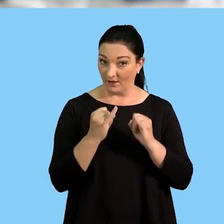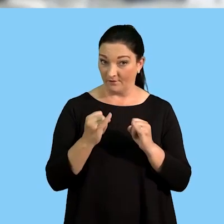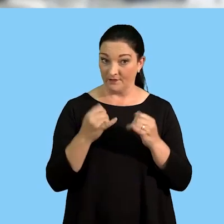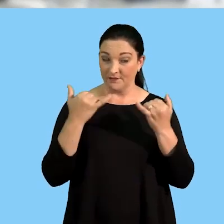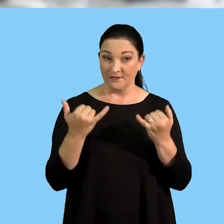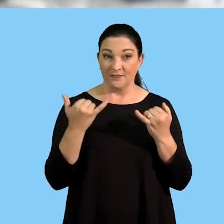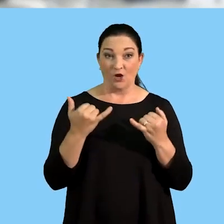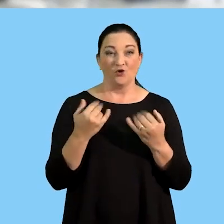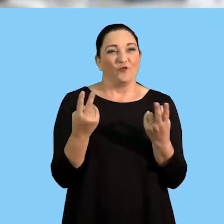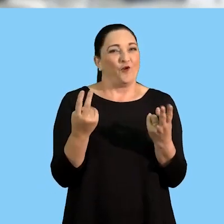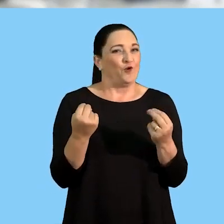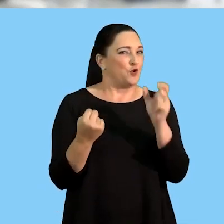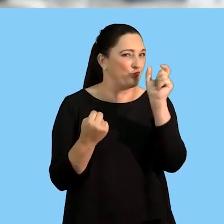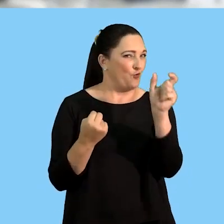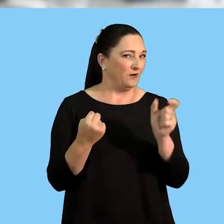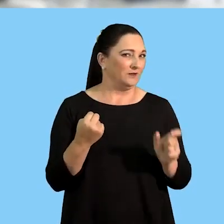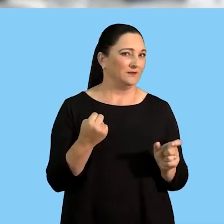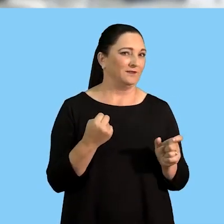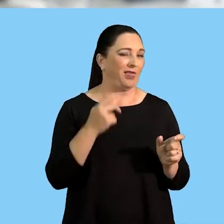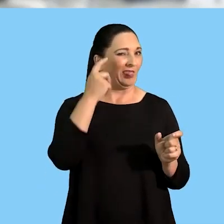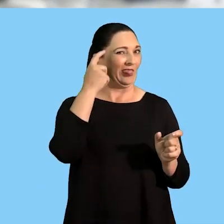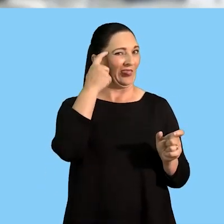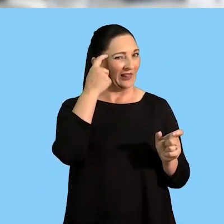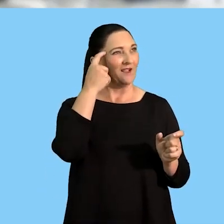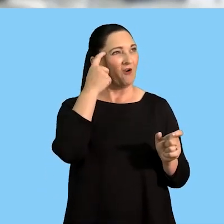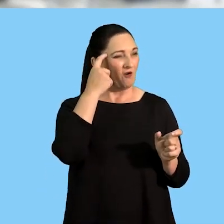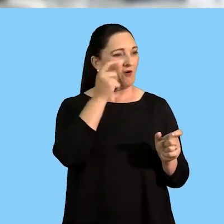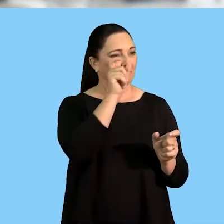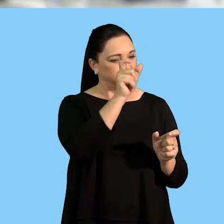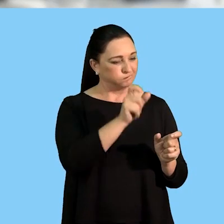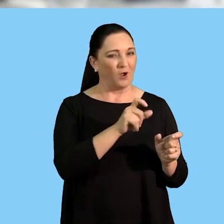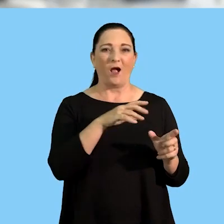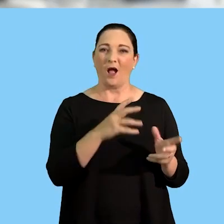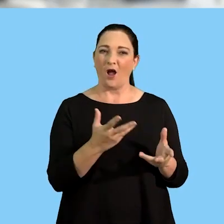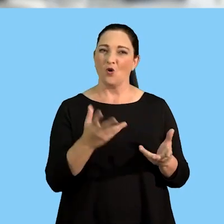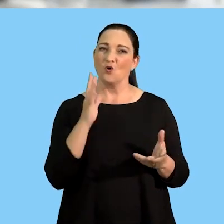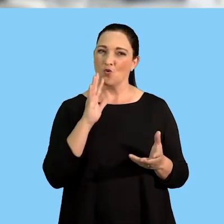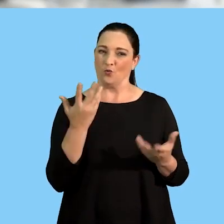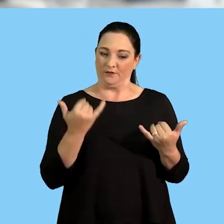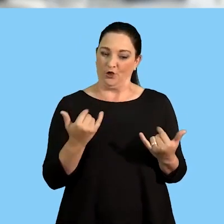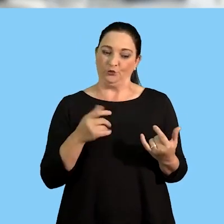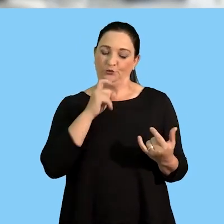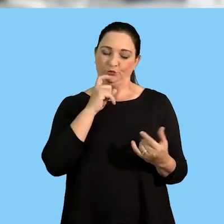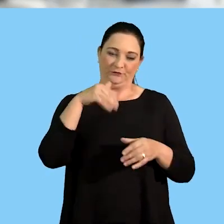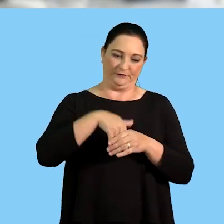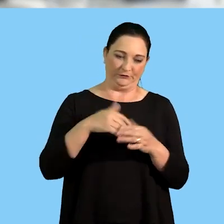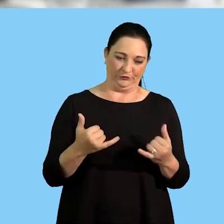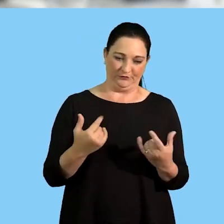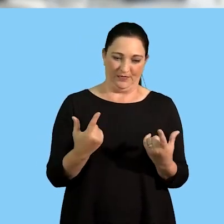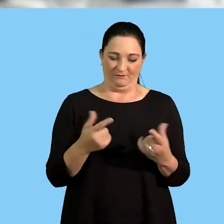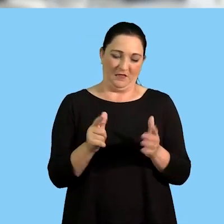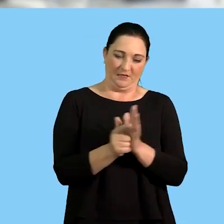want you to then internalize these new terms and definitions and think about how they are going to add value in today's